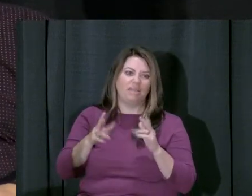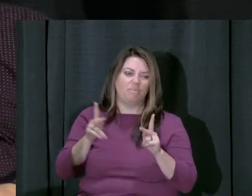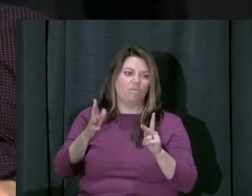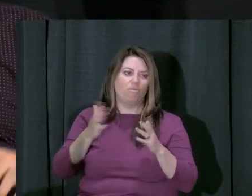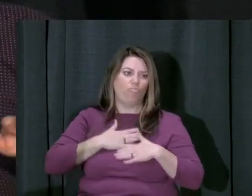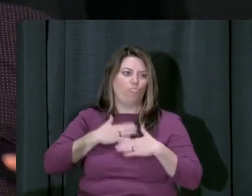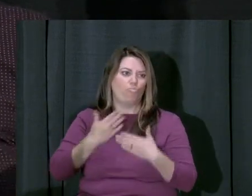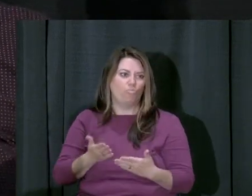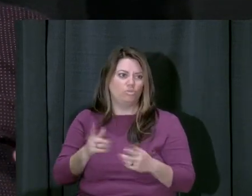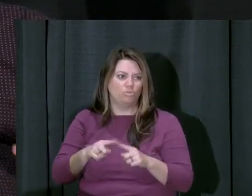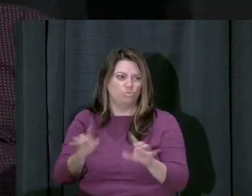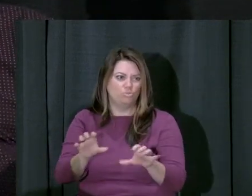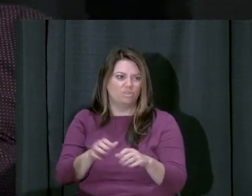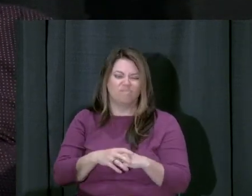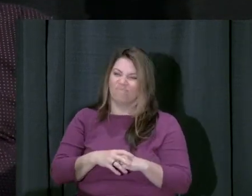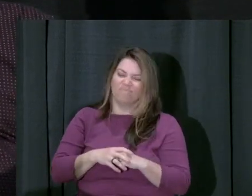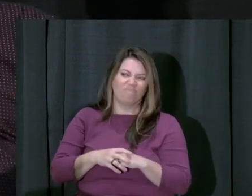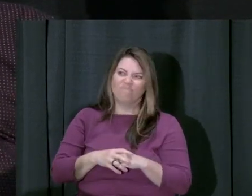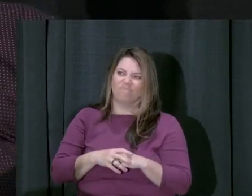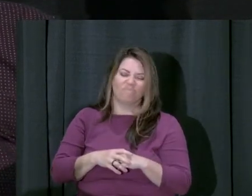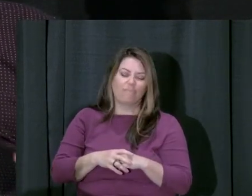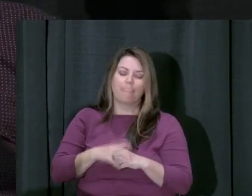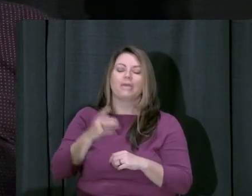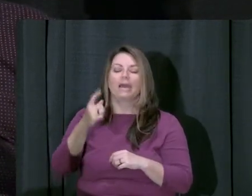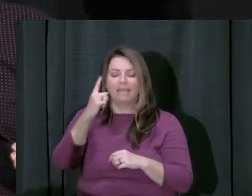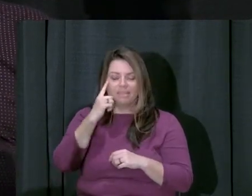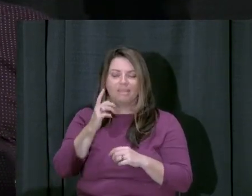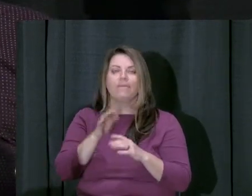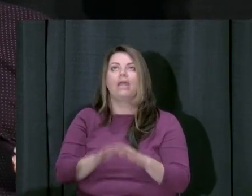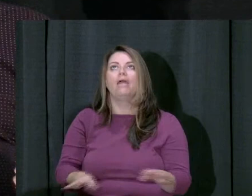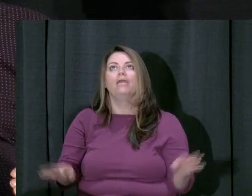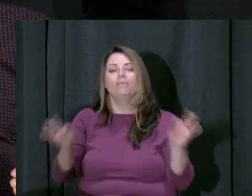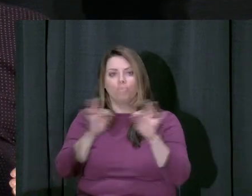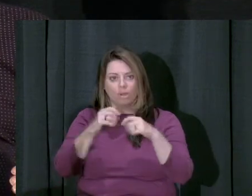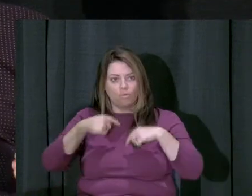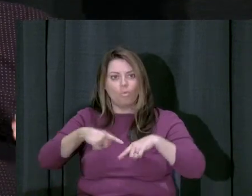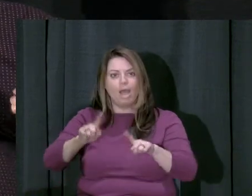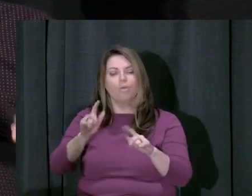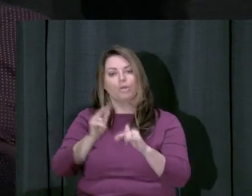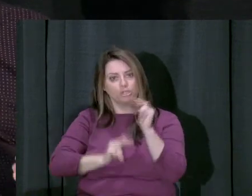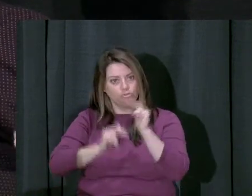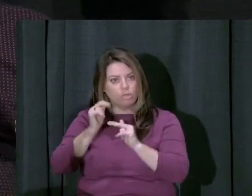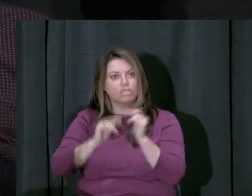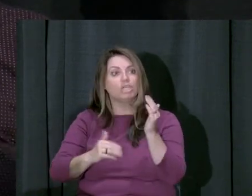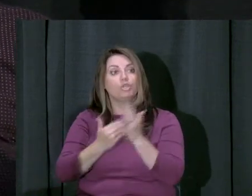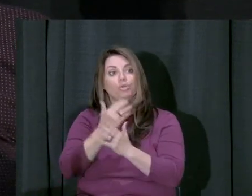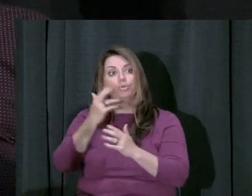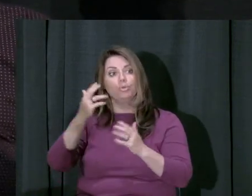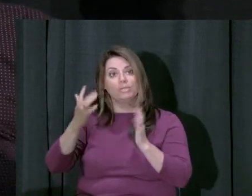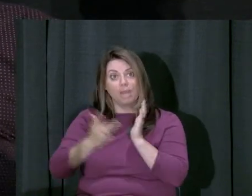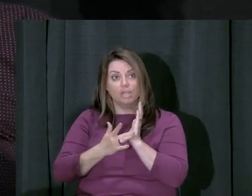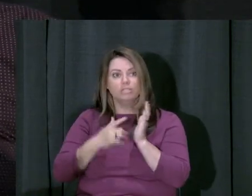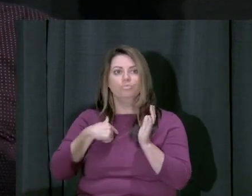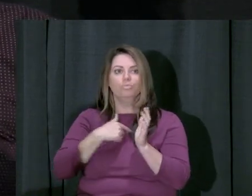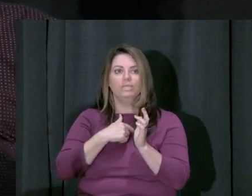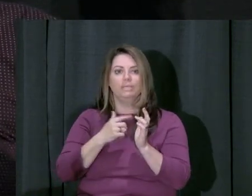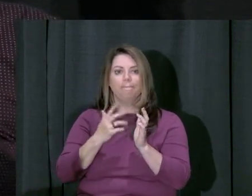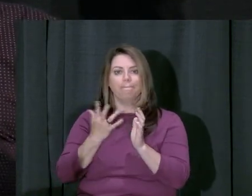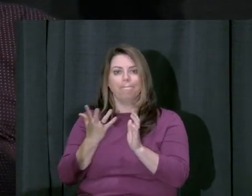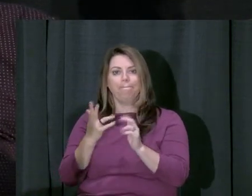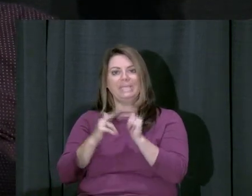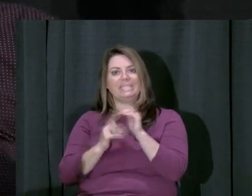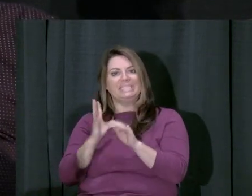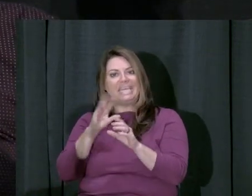So I think it's very important that as we're constructing these new technologies, we build in